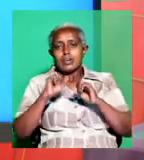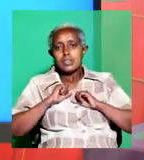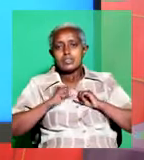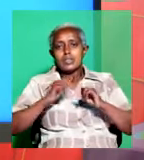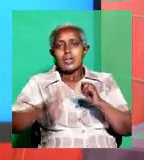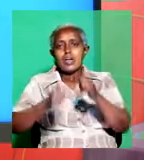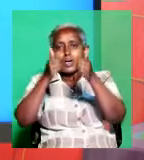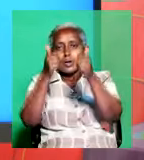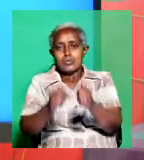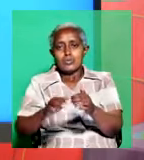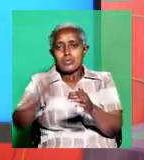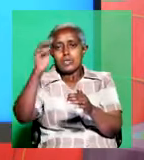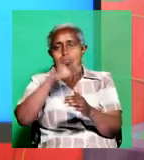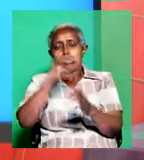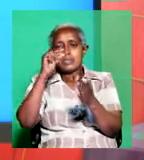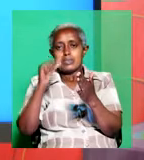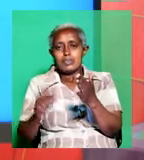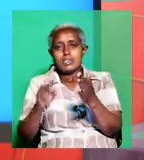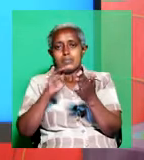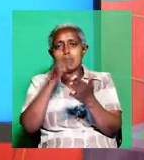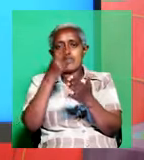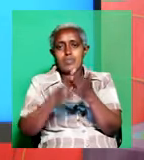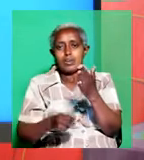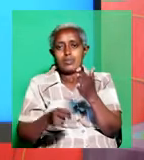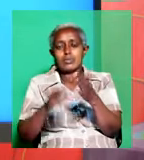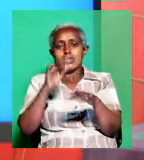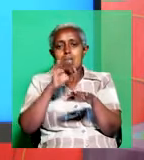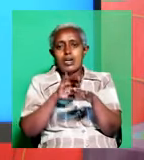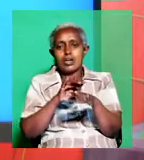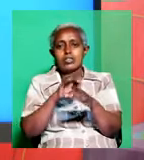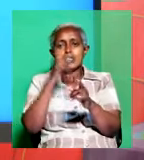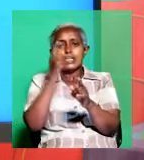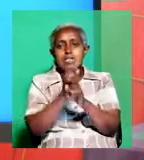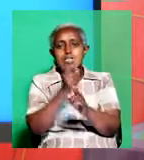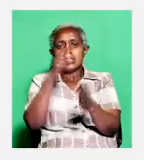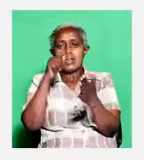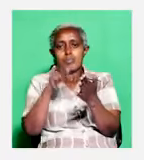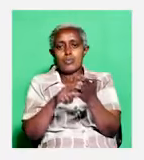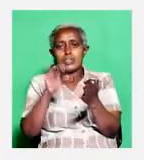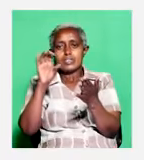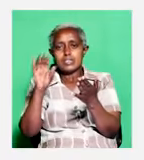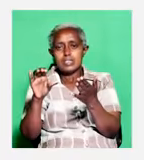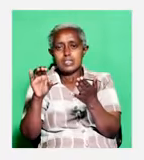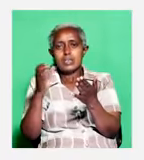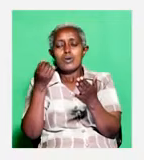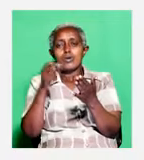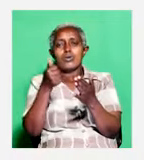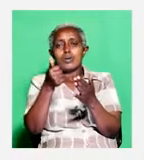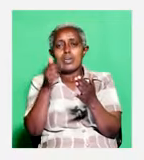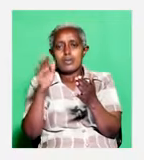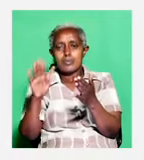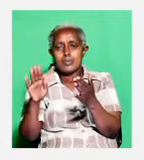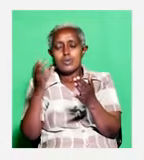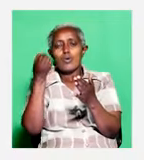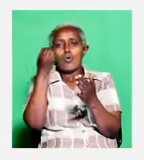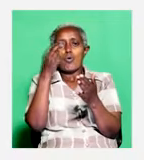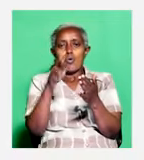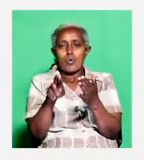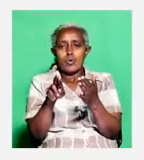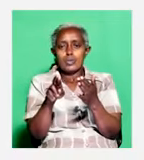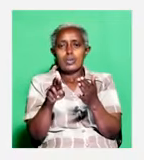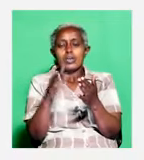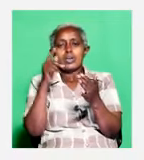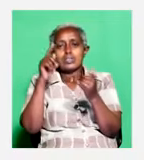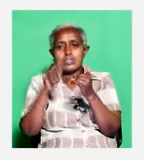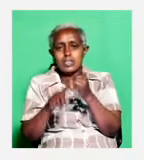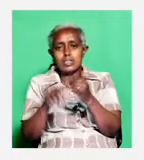absolute maximum and minimum values at critical point C on AB or